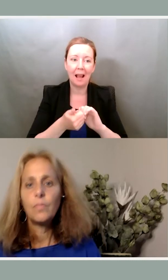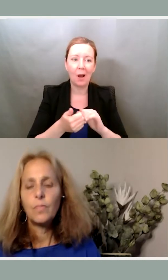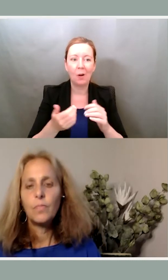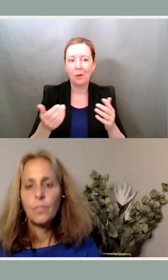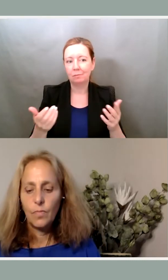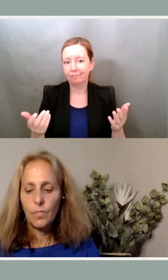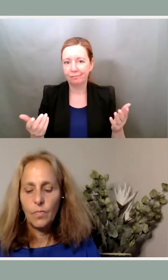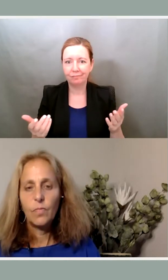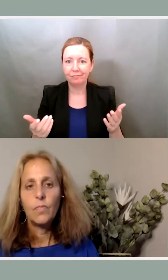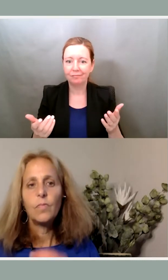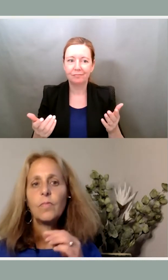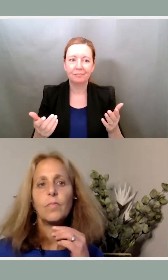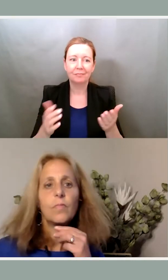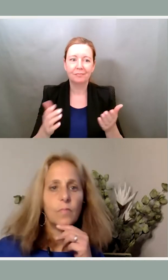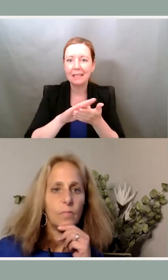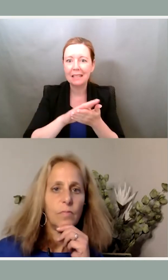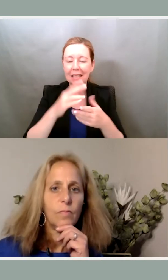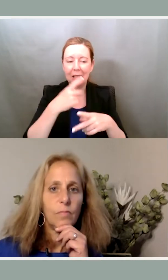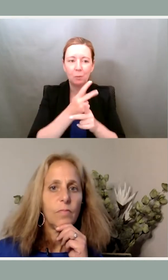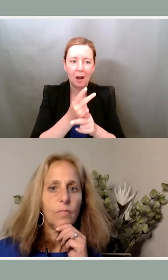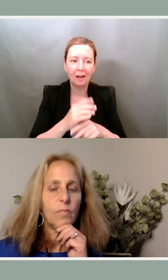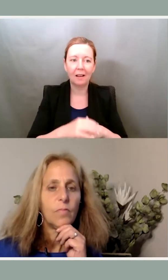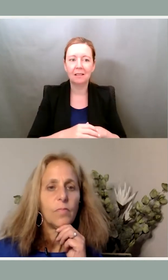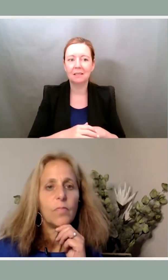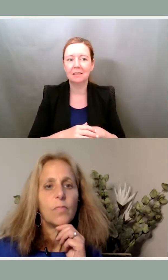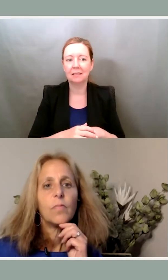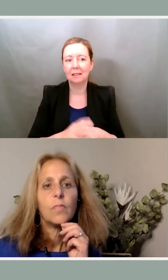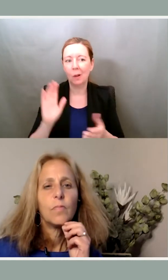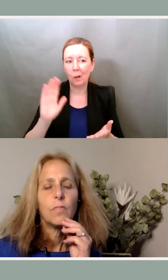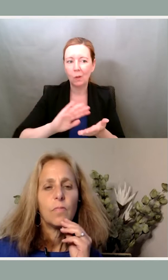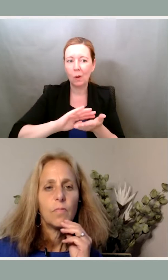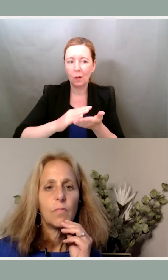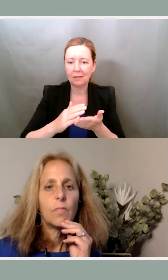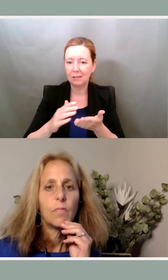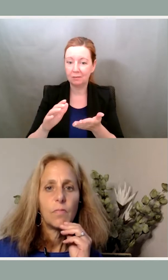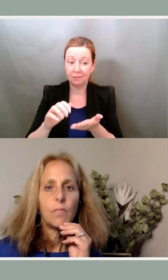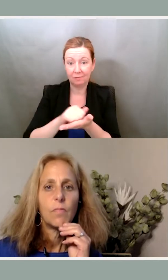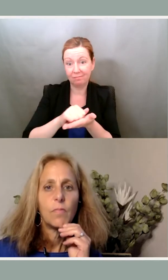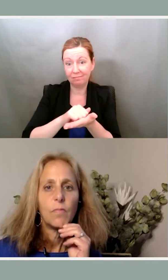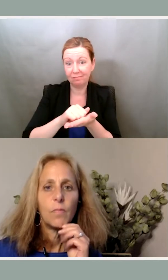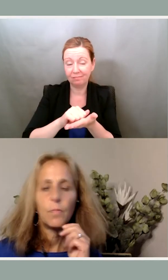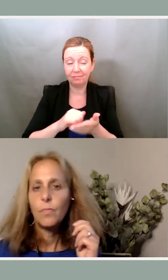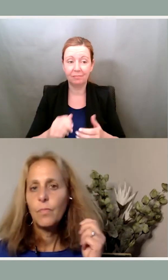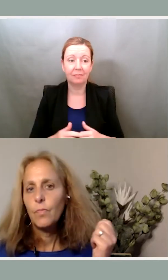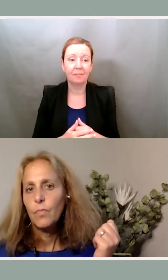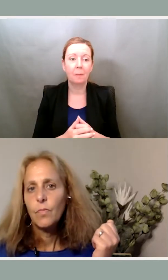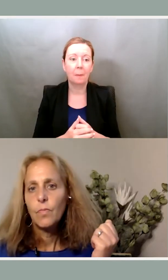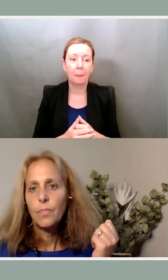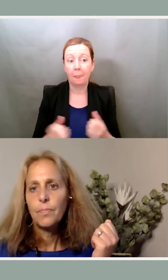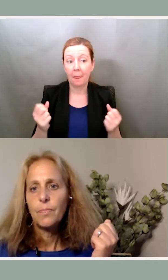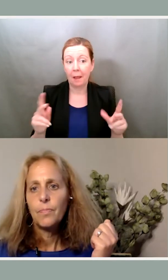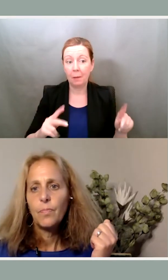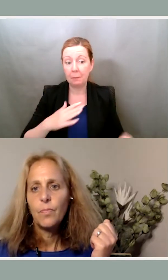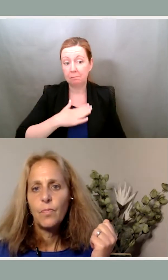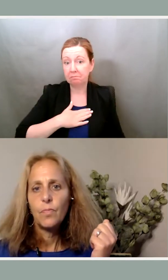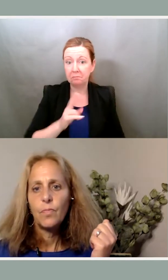you know, cleaning products. As best I can tell, that's a low concentration of detergents, and many people enjoy